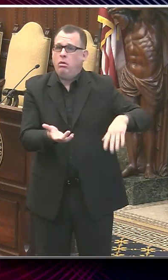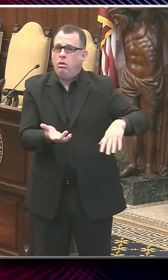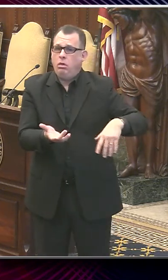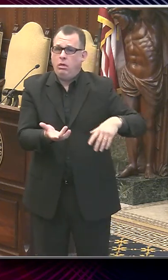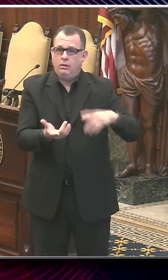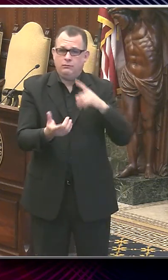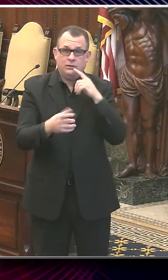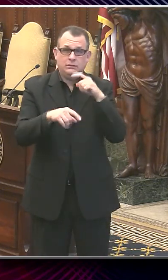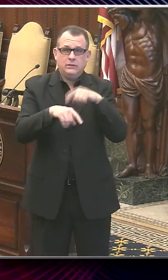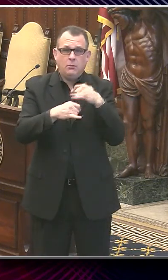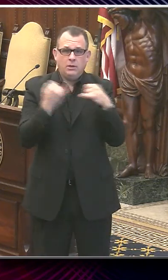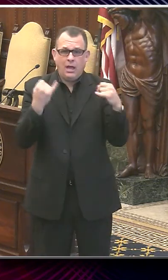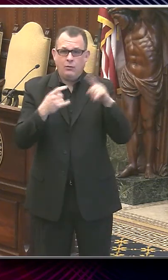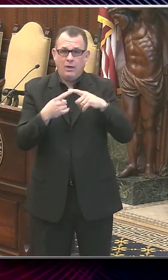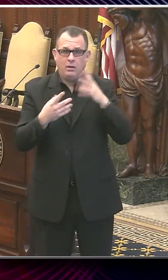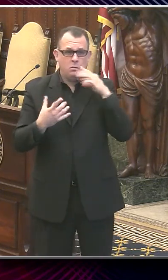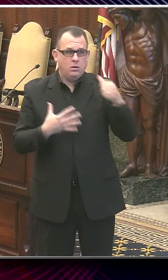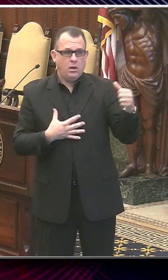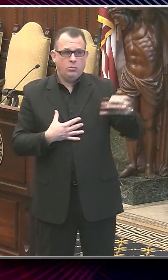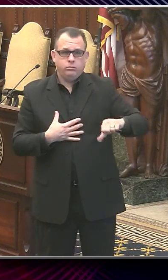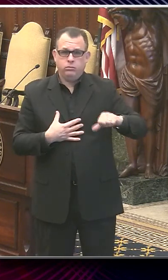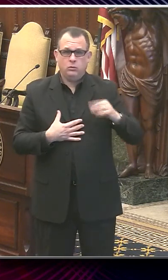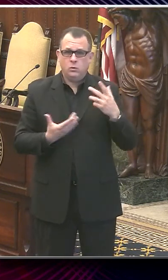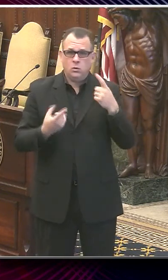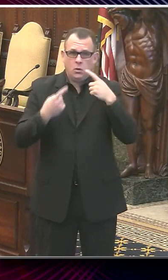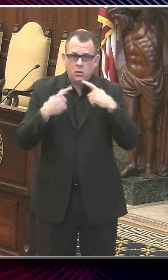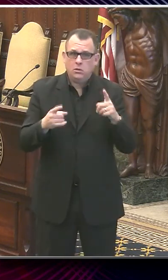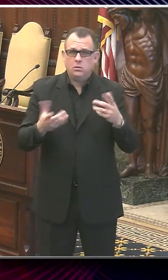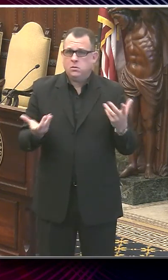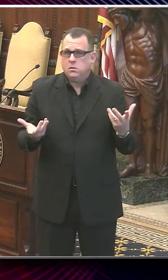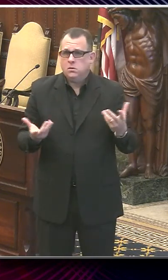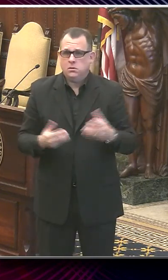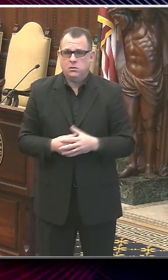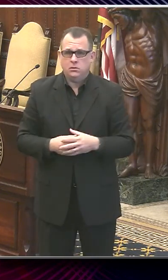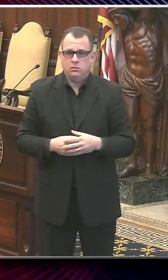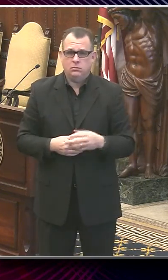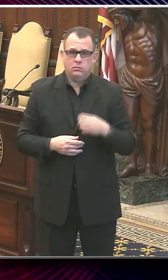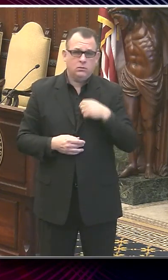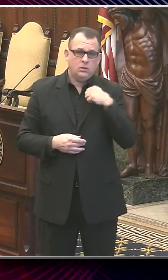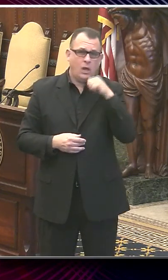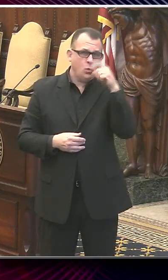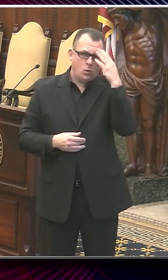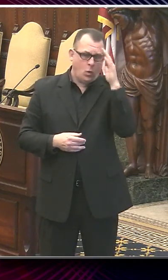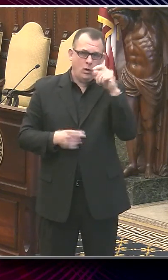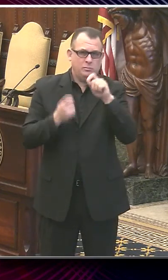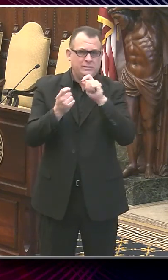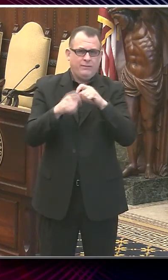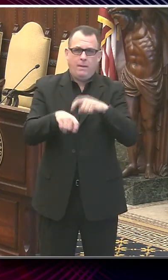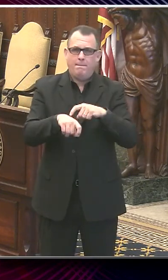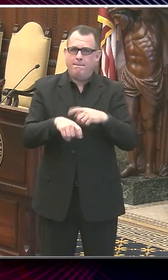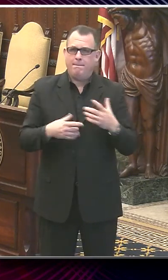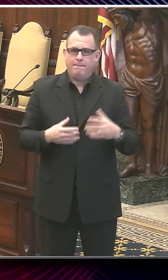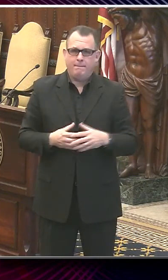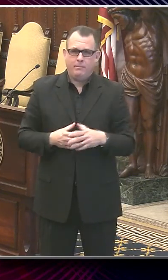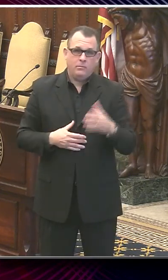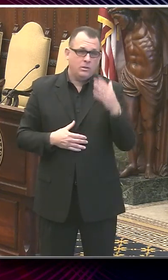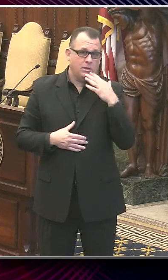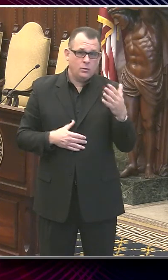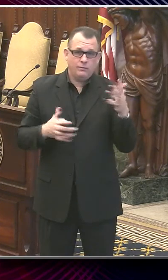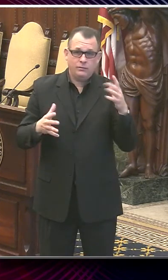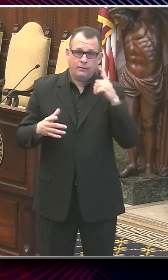when there may be an answer for them? No, I don't have a specific timeline. Okay, thank you. That's it.